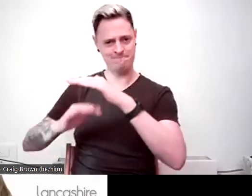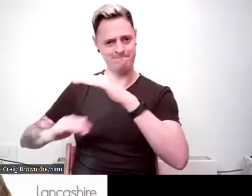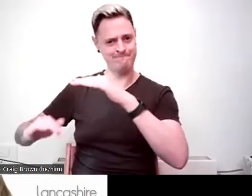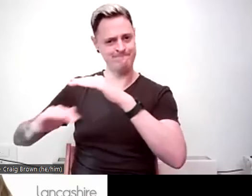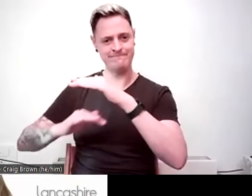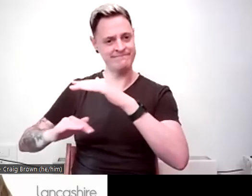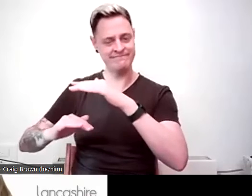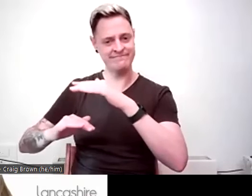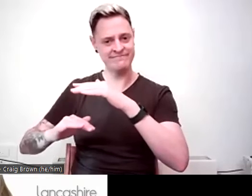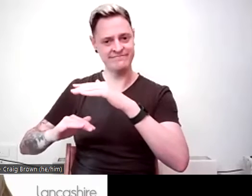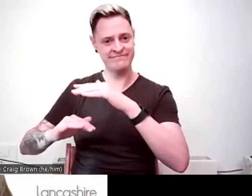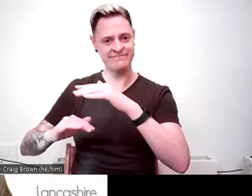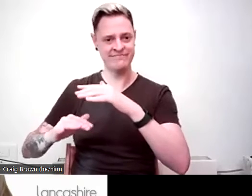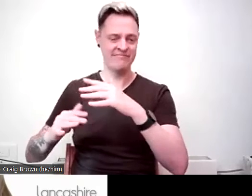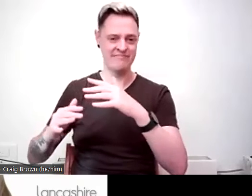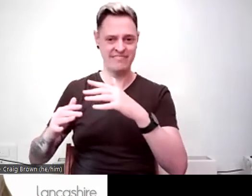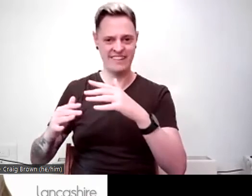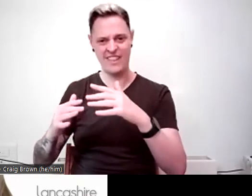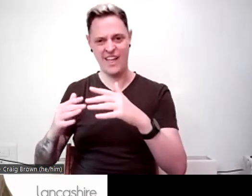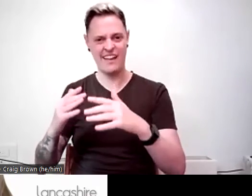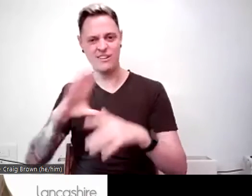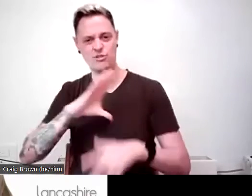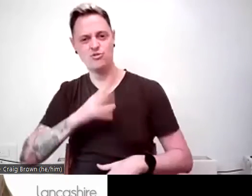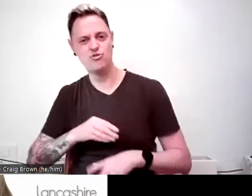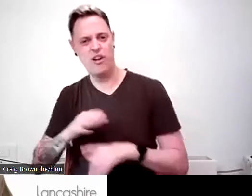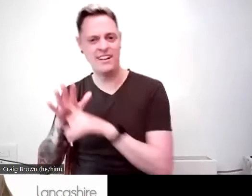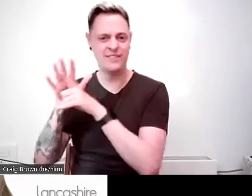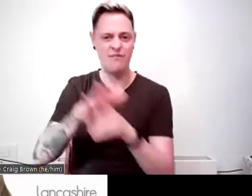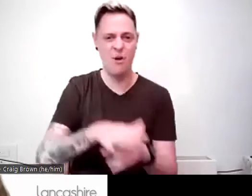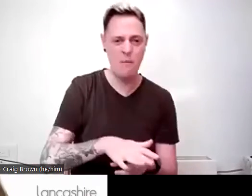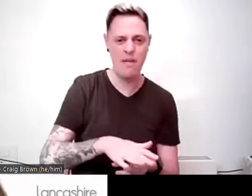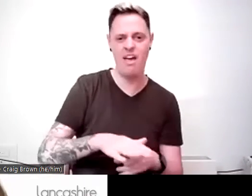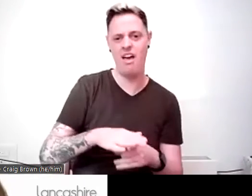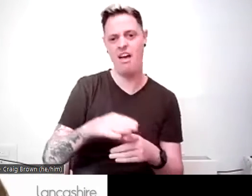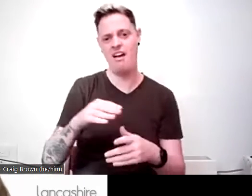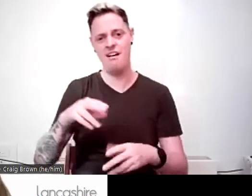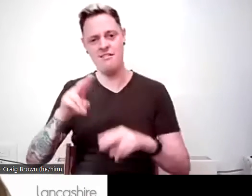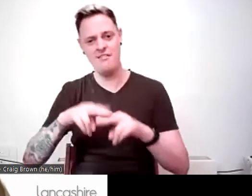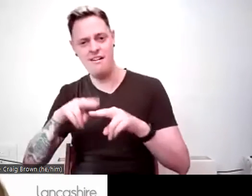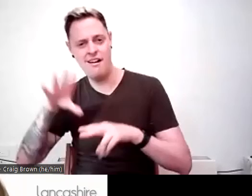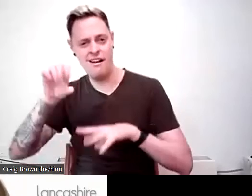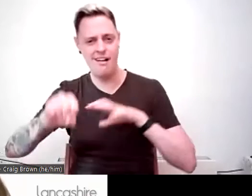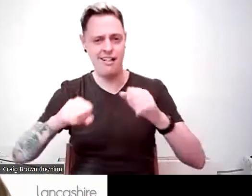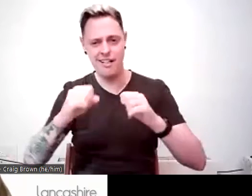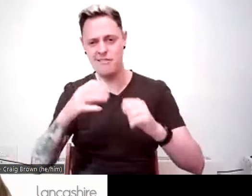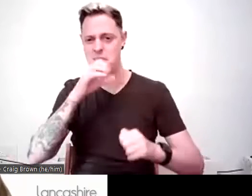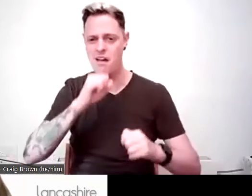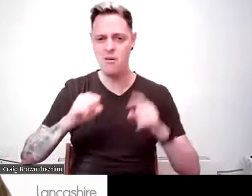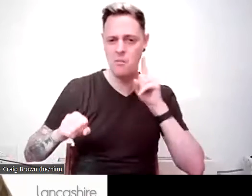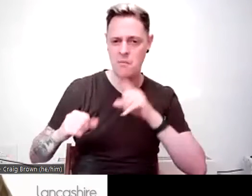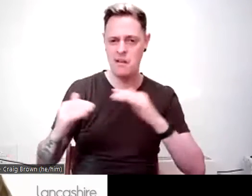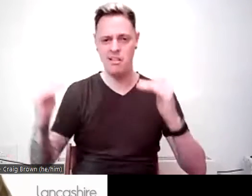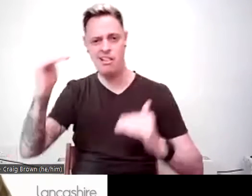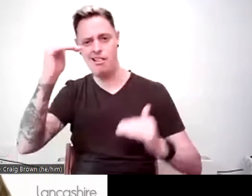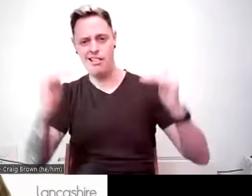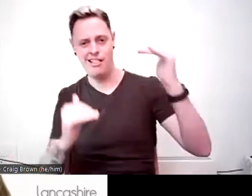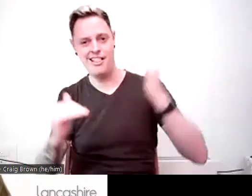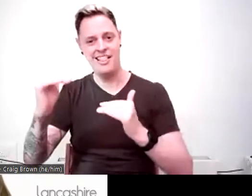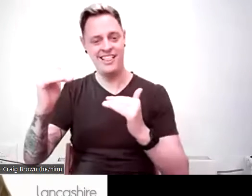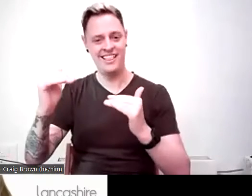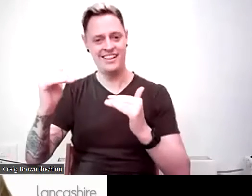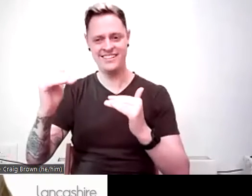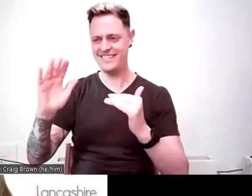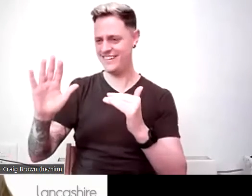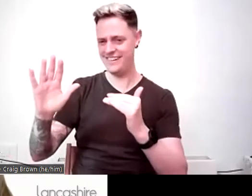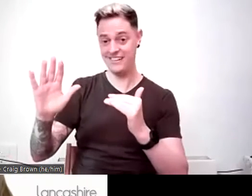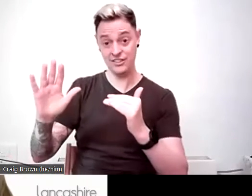like patriarchy and homophobia, transphobia just gets lumped on top of it. So then it's like this big mix of like, well, this is nice and I can really